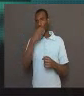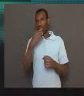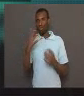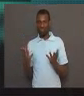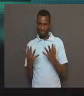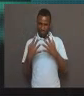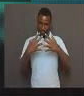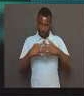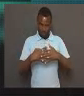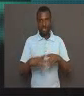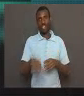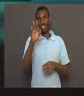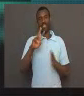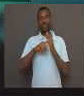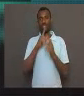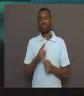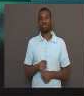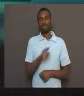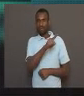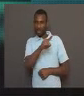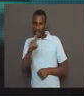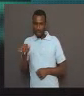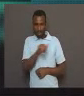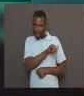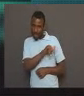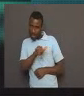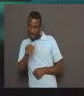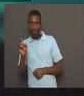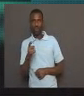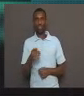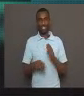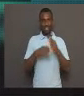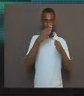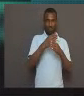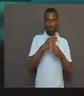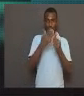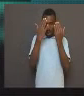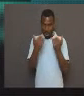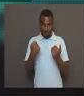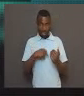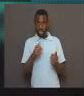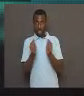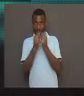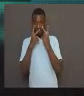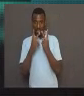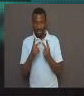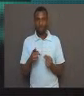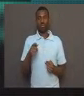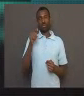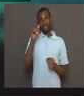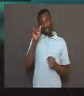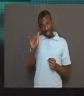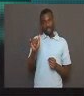If you answered this question with the same steps as presented here, you